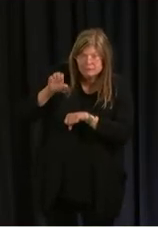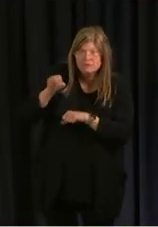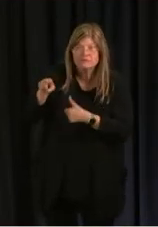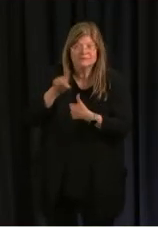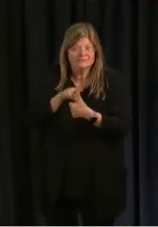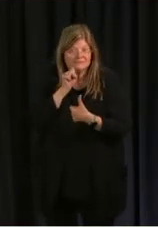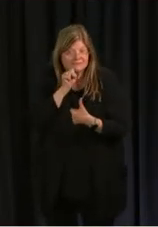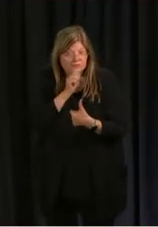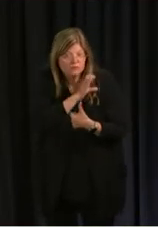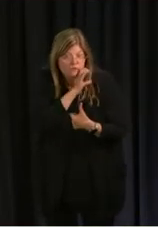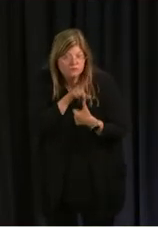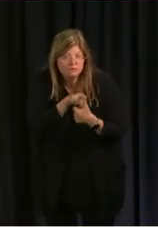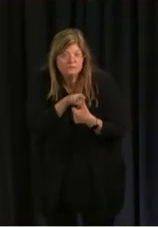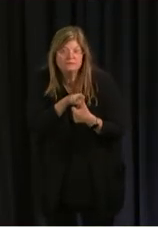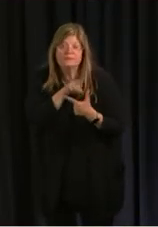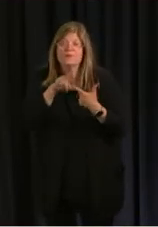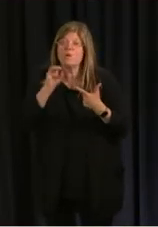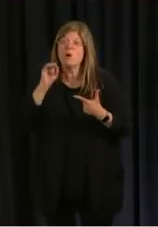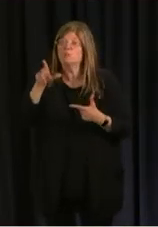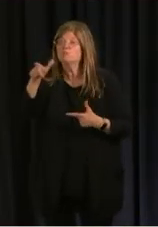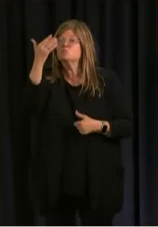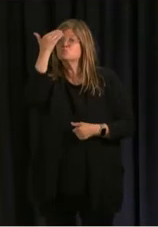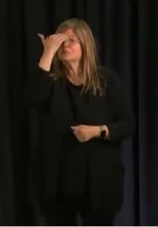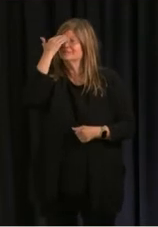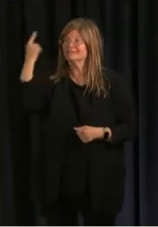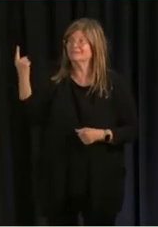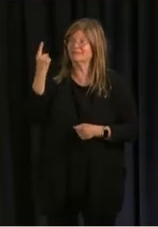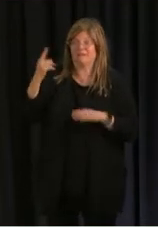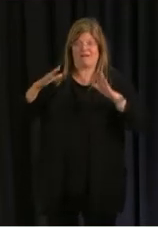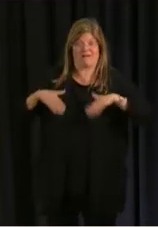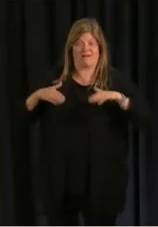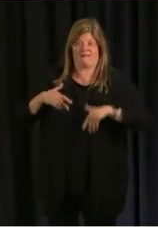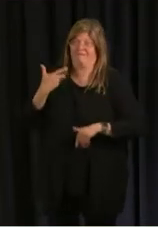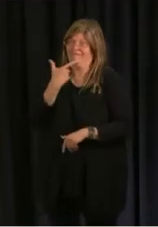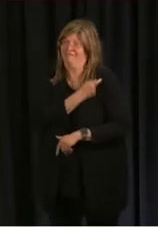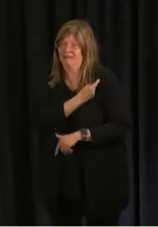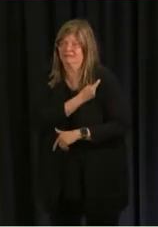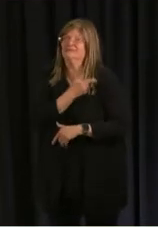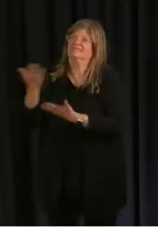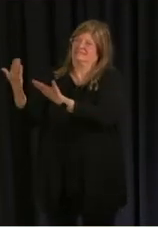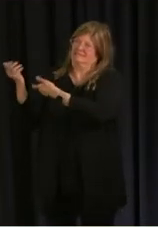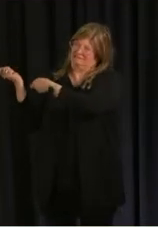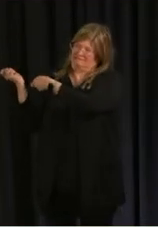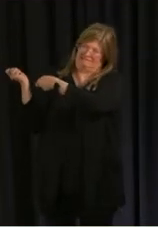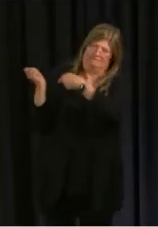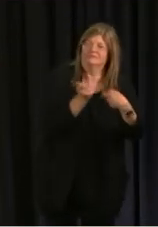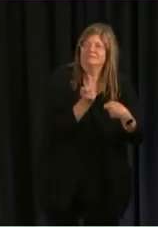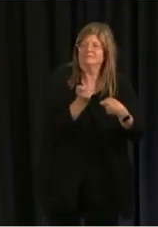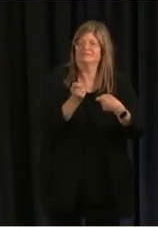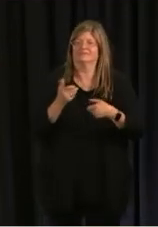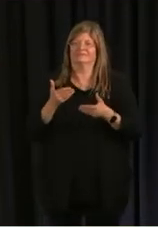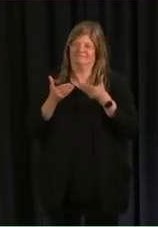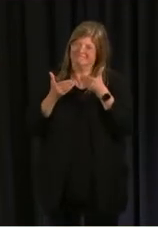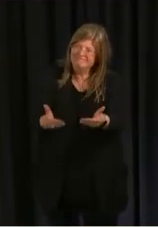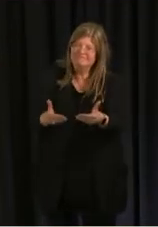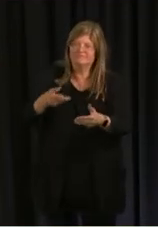senior who hasn't gotten vaccinated, please get them pre-registered